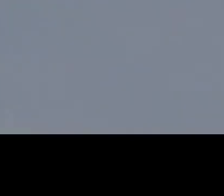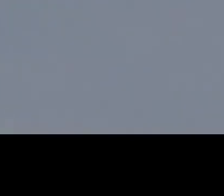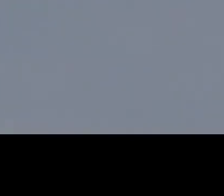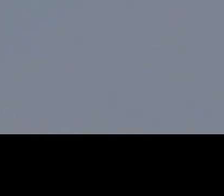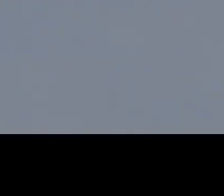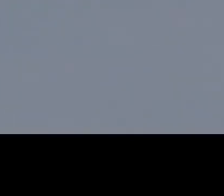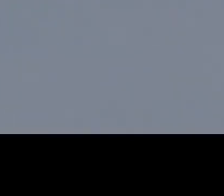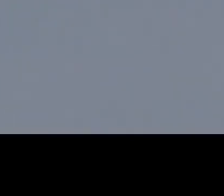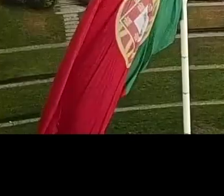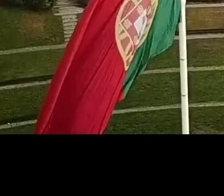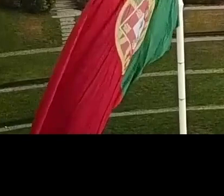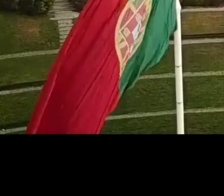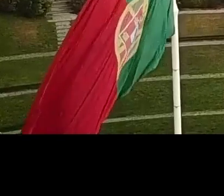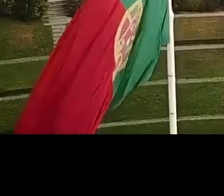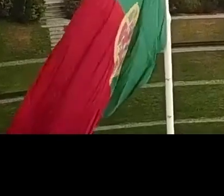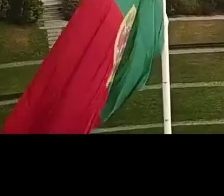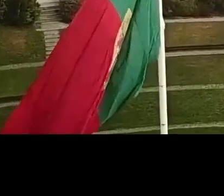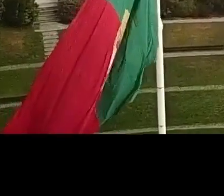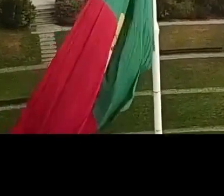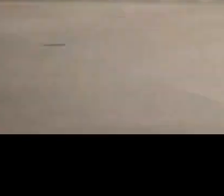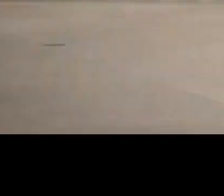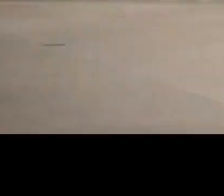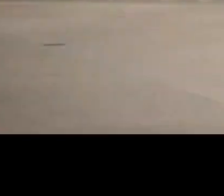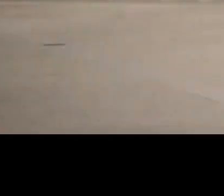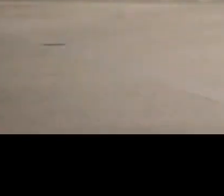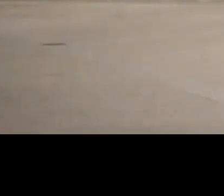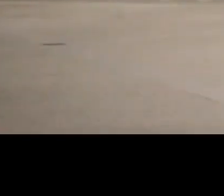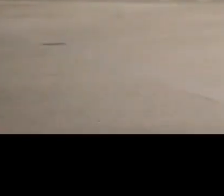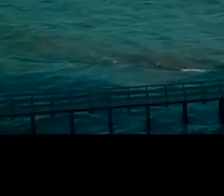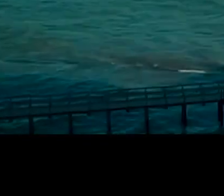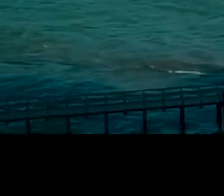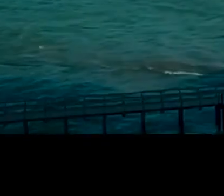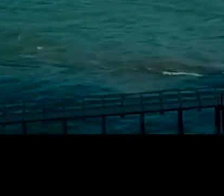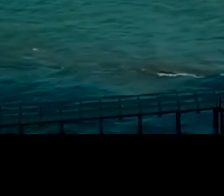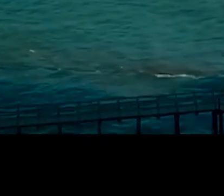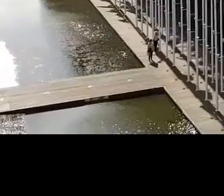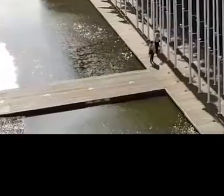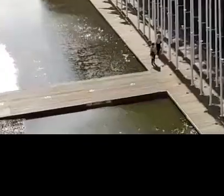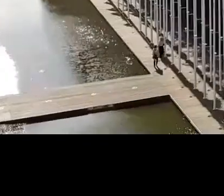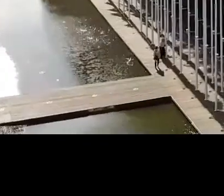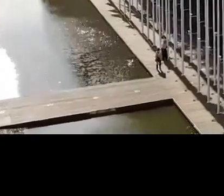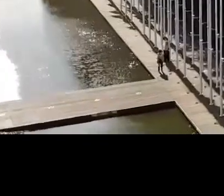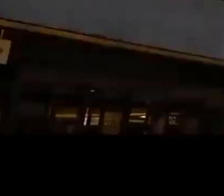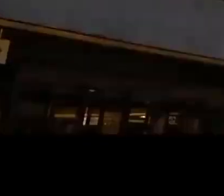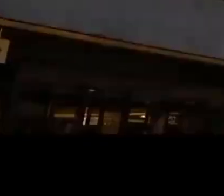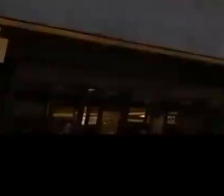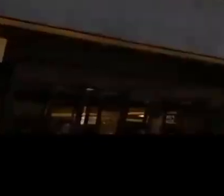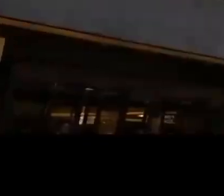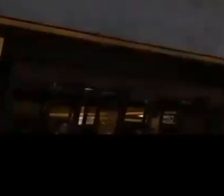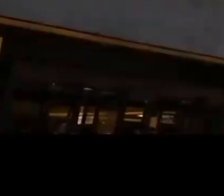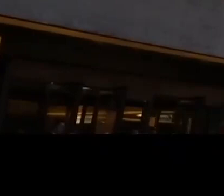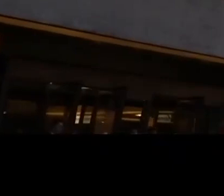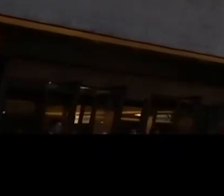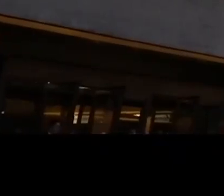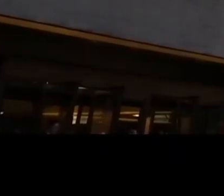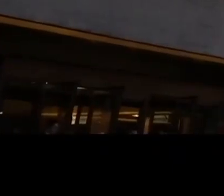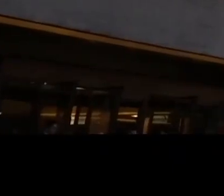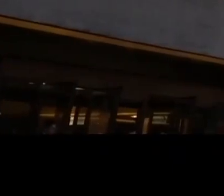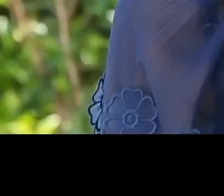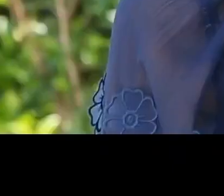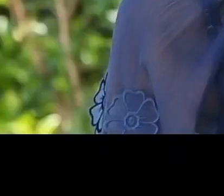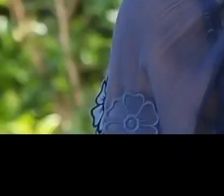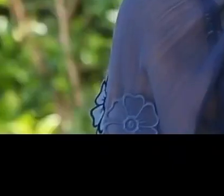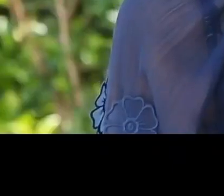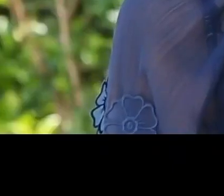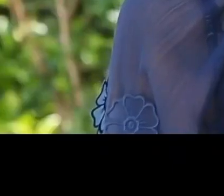that through the vision of His Highness and Prince Amin, it was the city of Lisbon that was chosen to